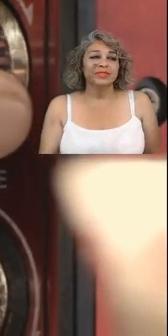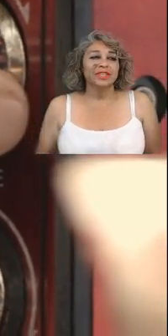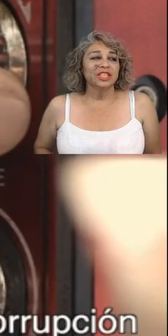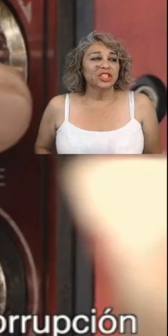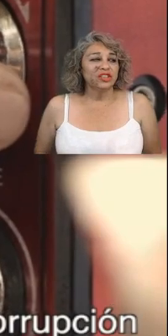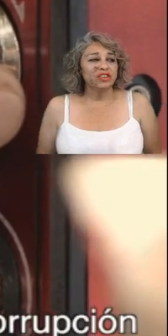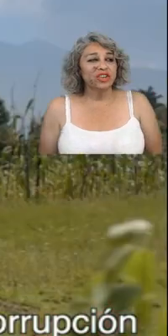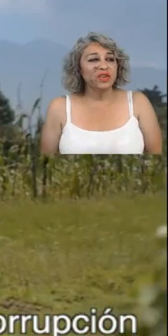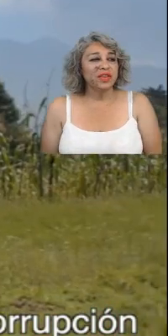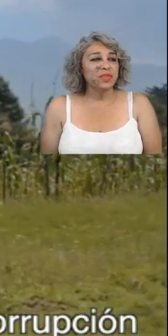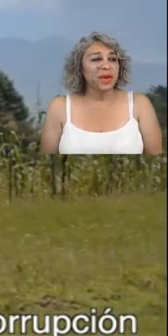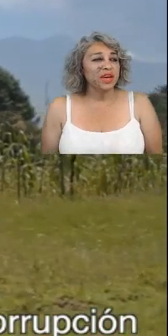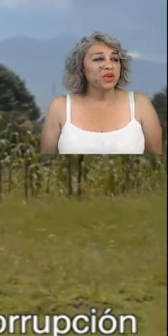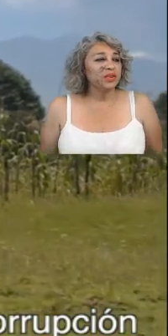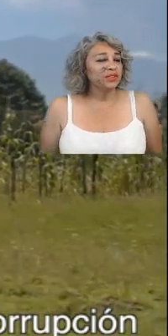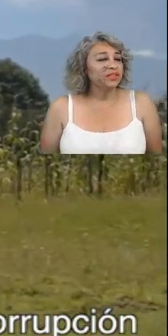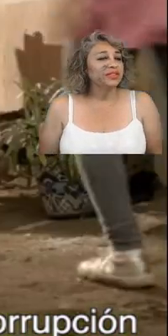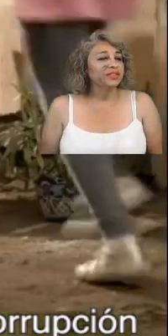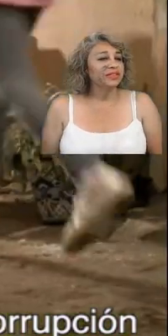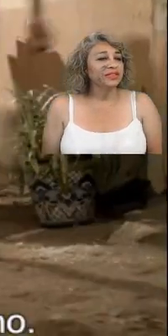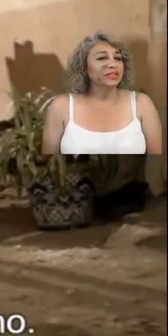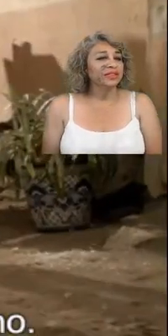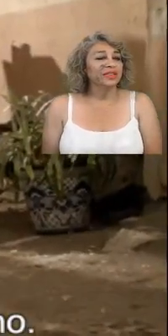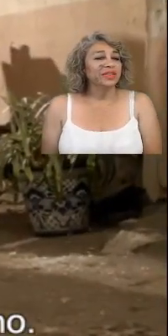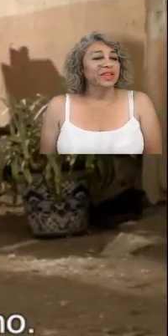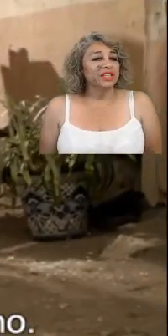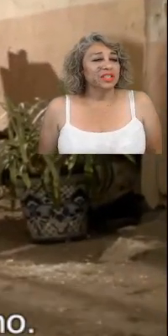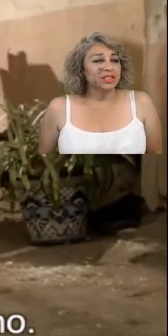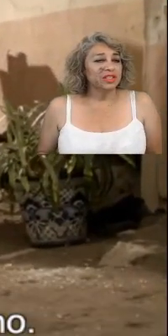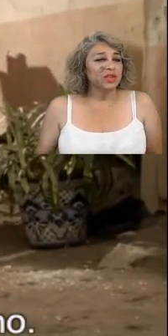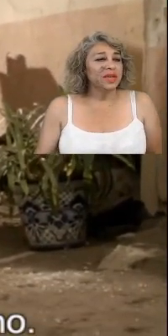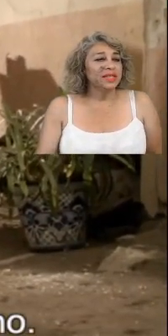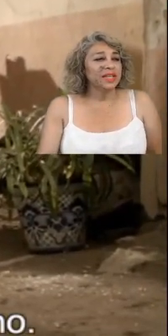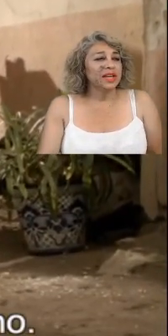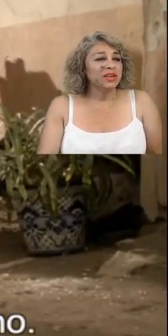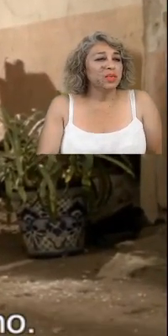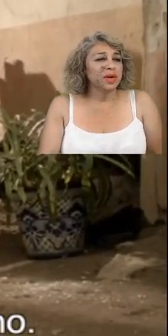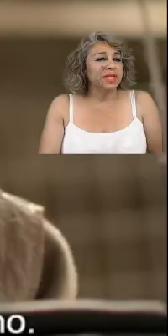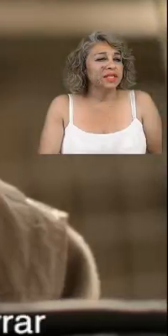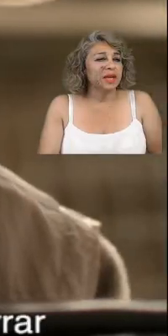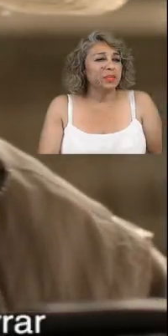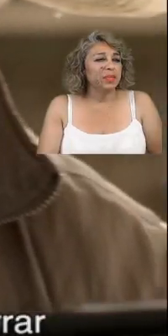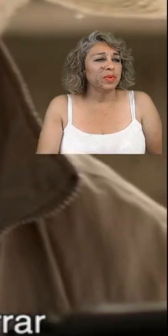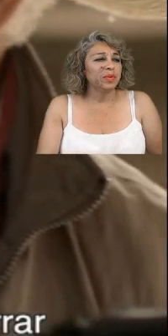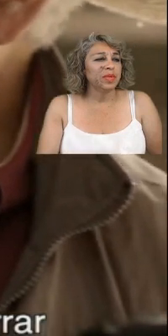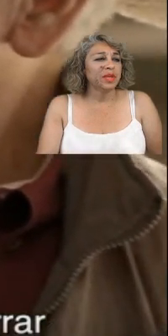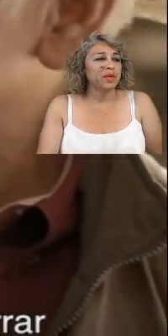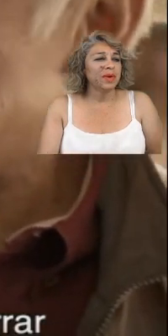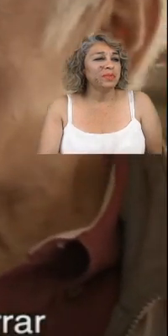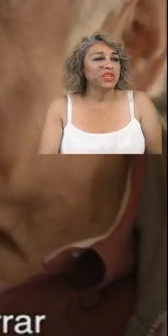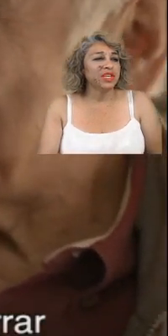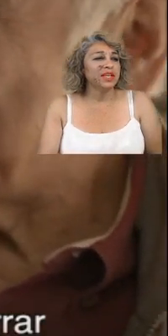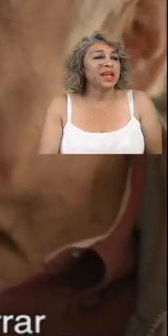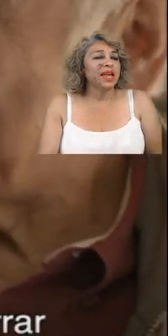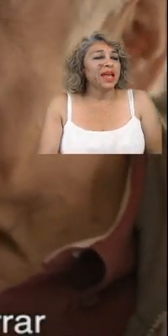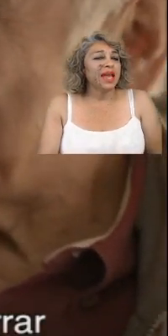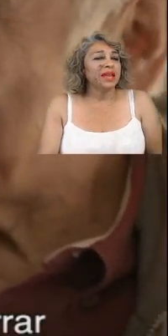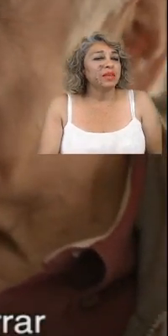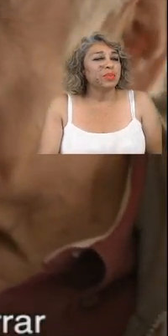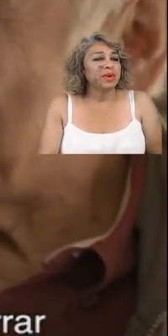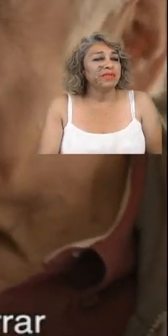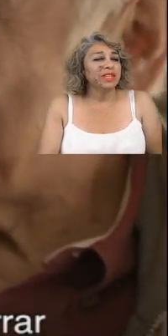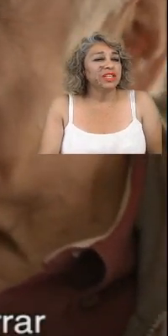so they're tuning the radio so he's saying we're gonna stop with corruption and